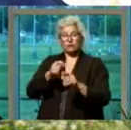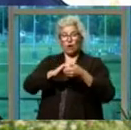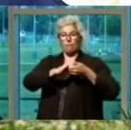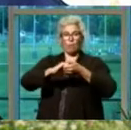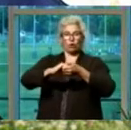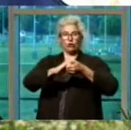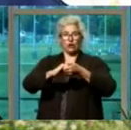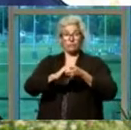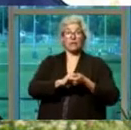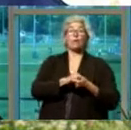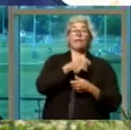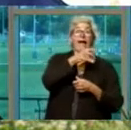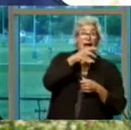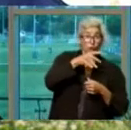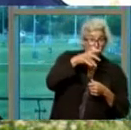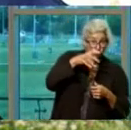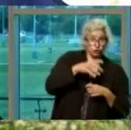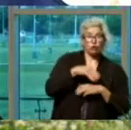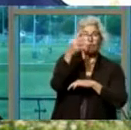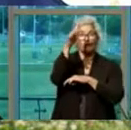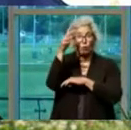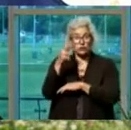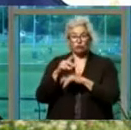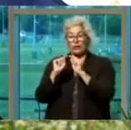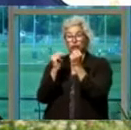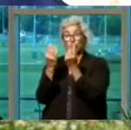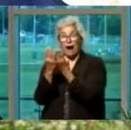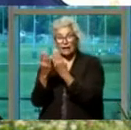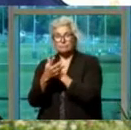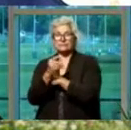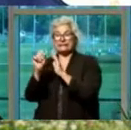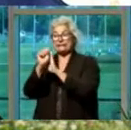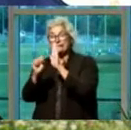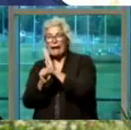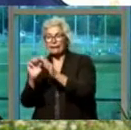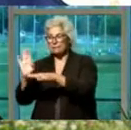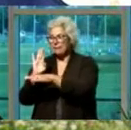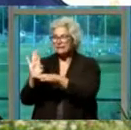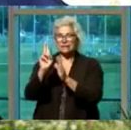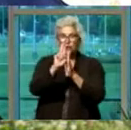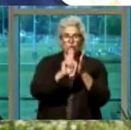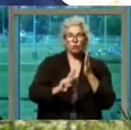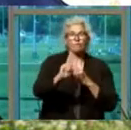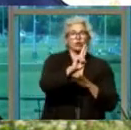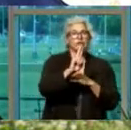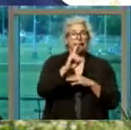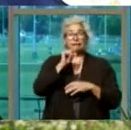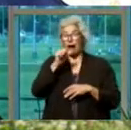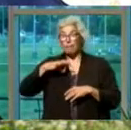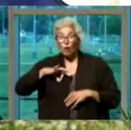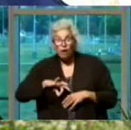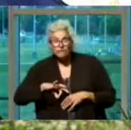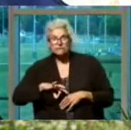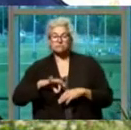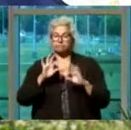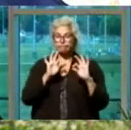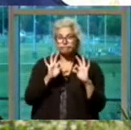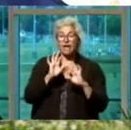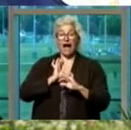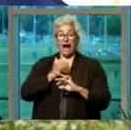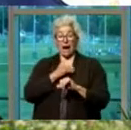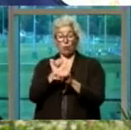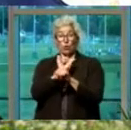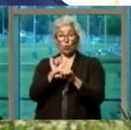agriculture, forestry, tribes, states, businesses, universities, nonprofits. Our work